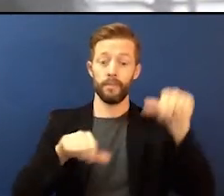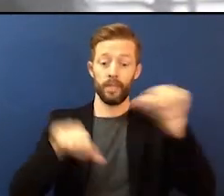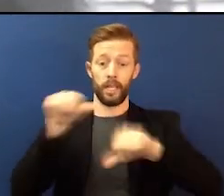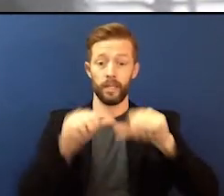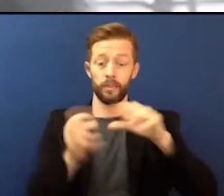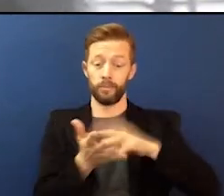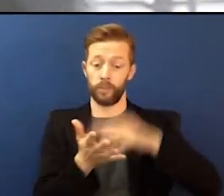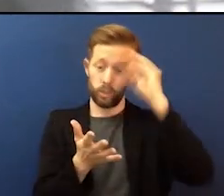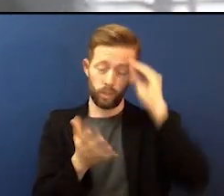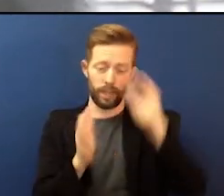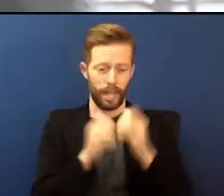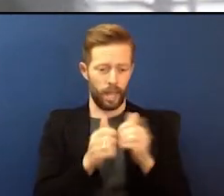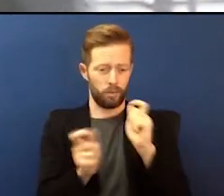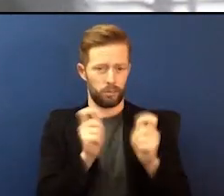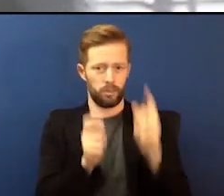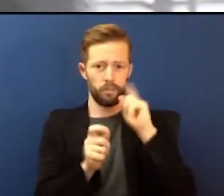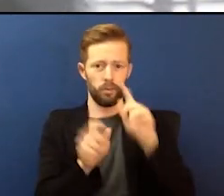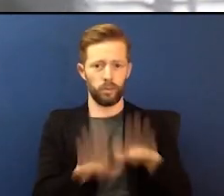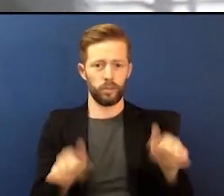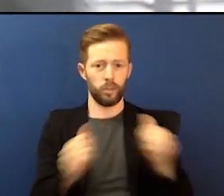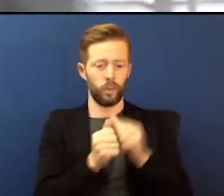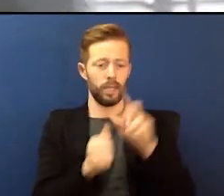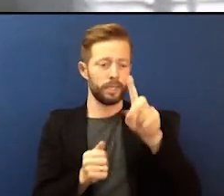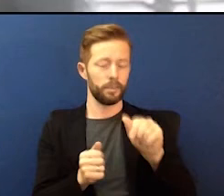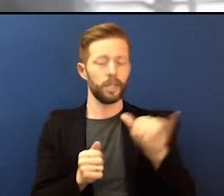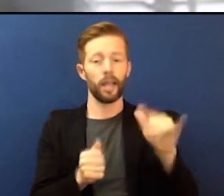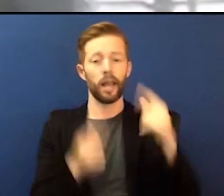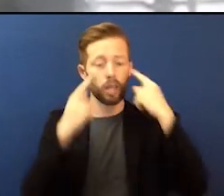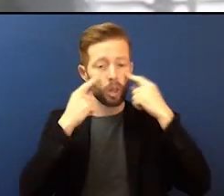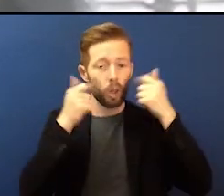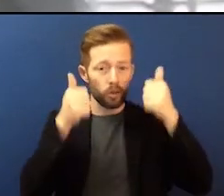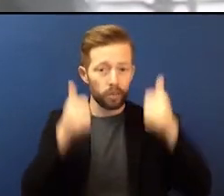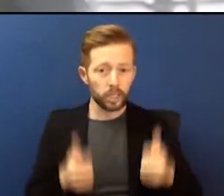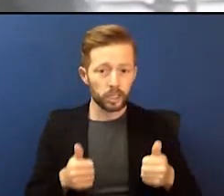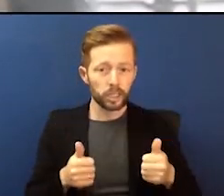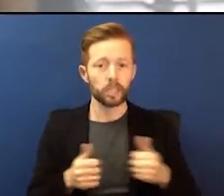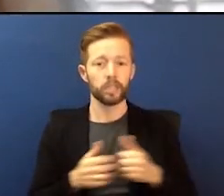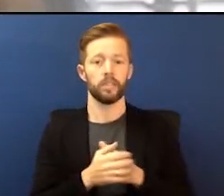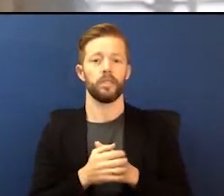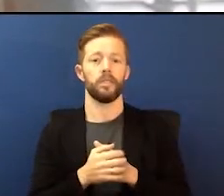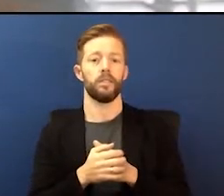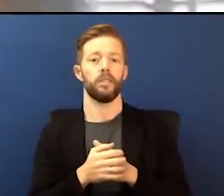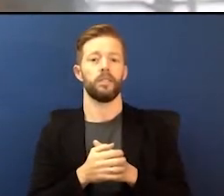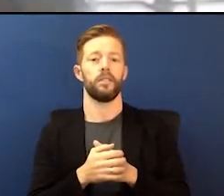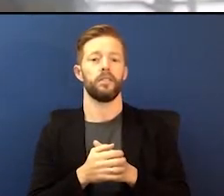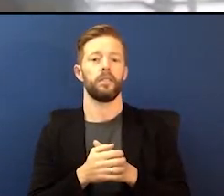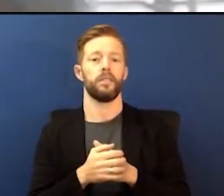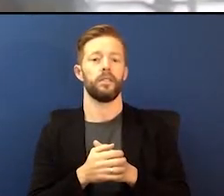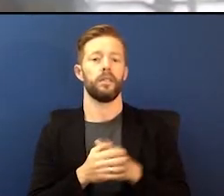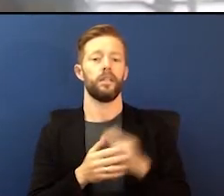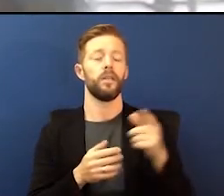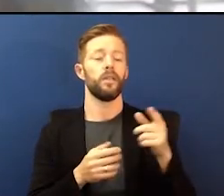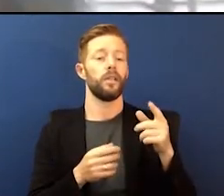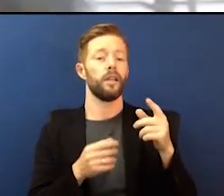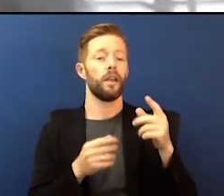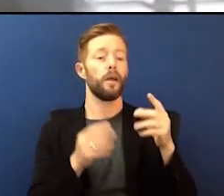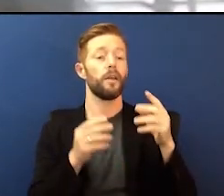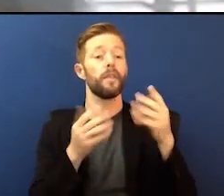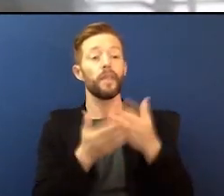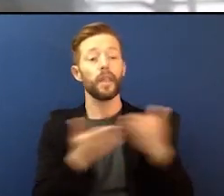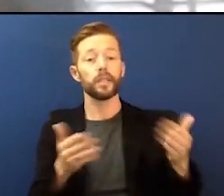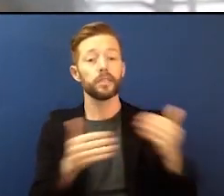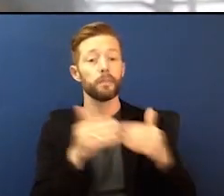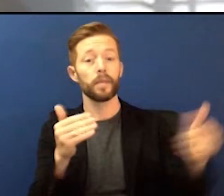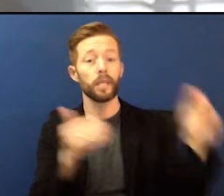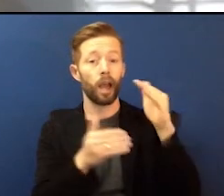adapting science learning for children with disabilities such as low vision, Mom, look at me. or